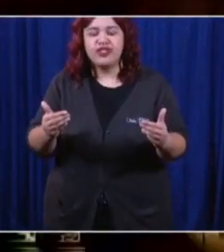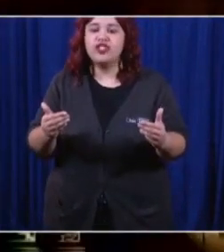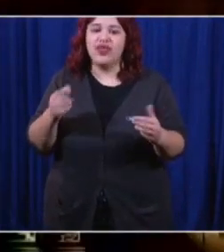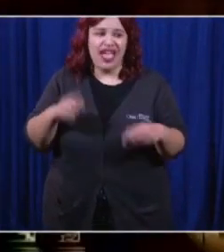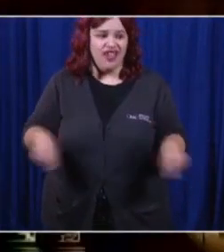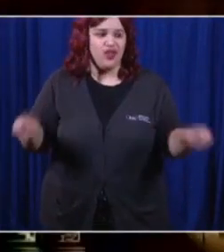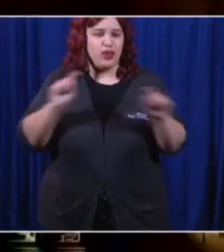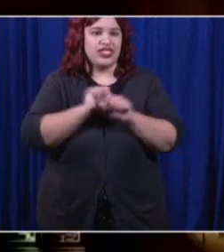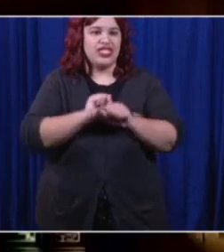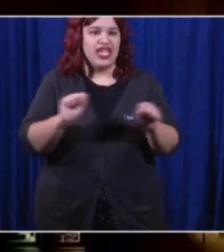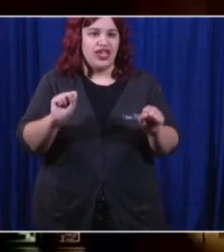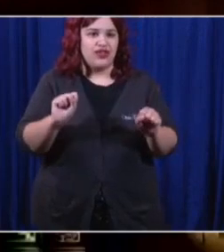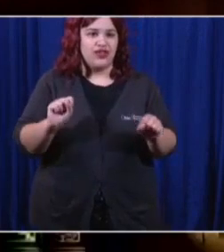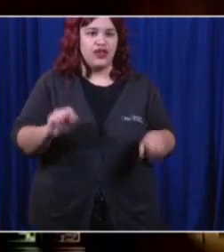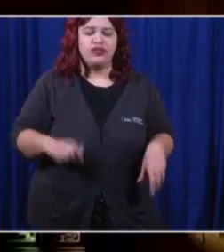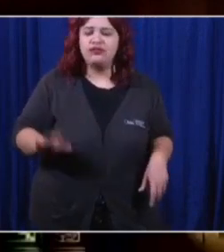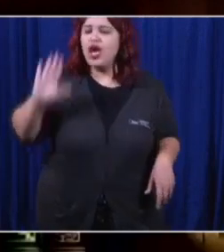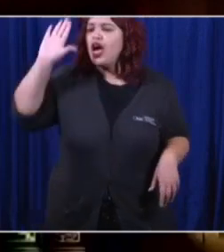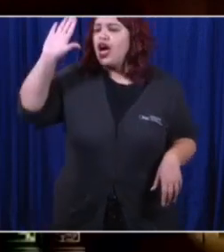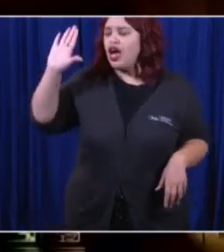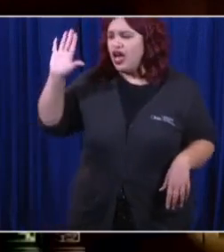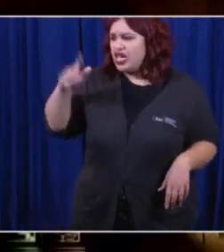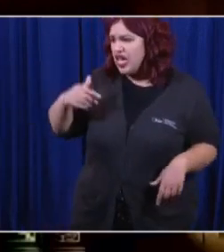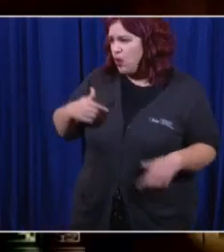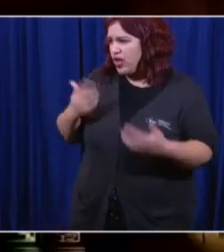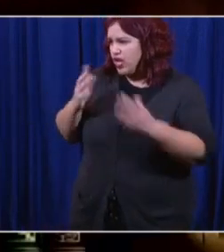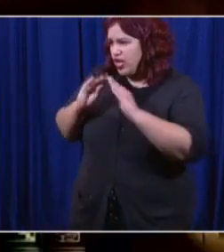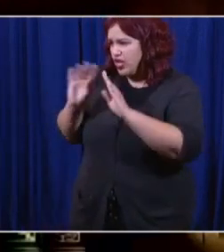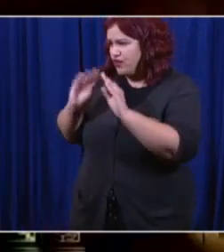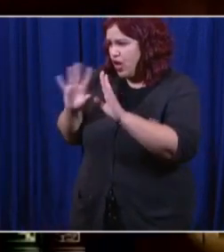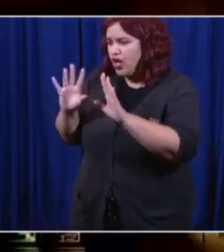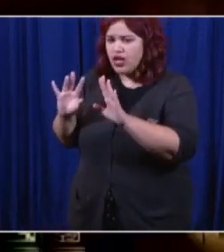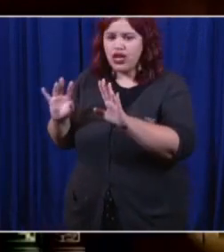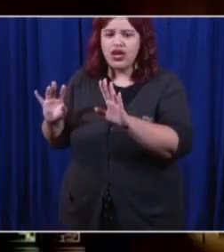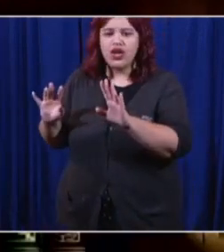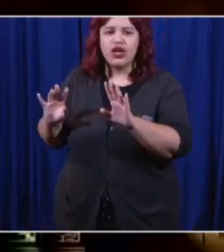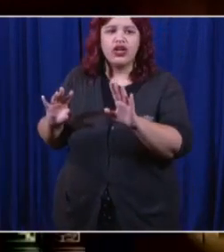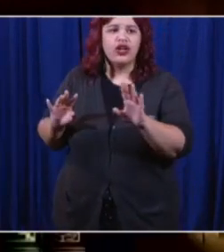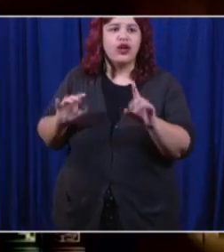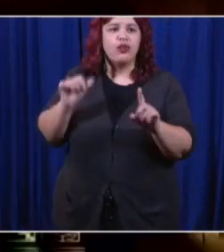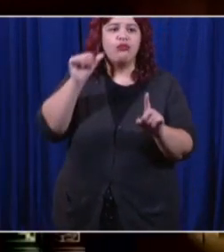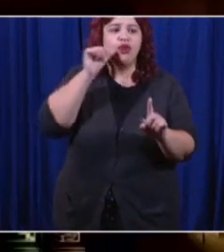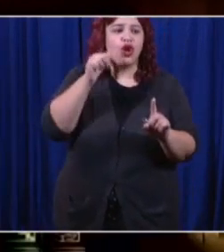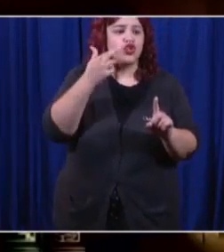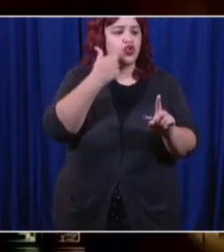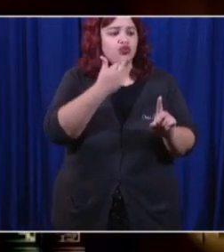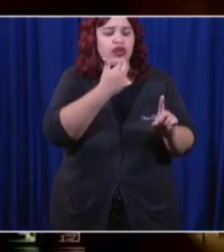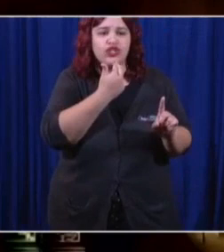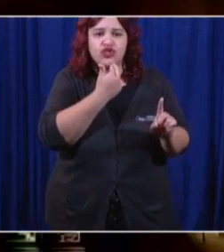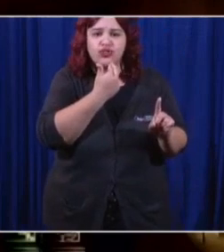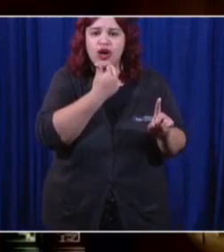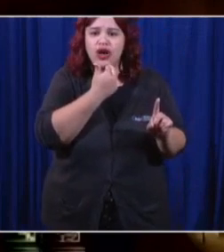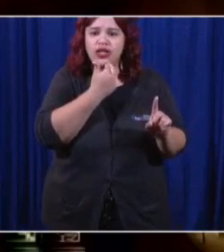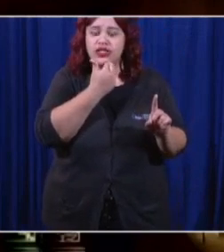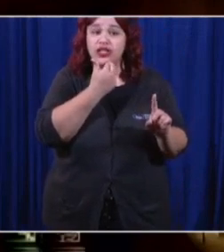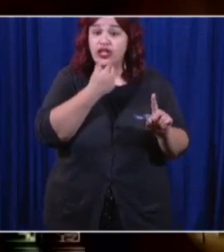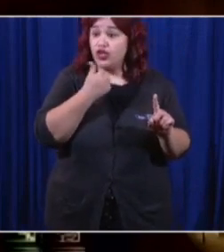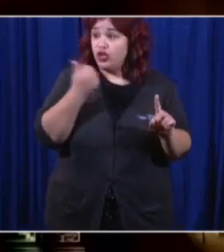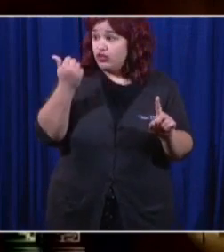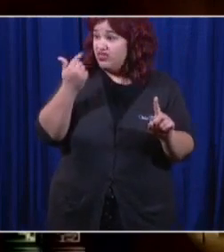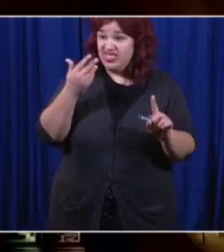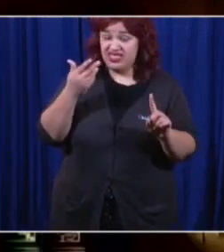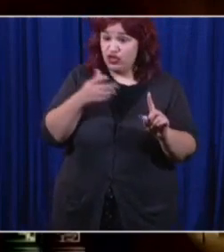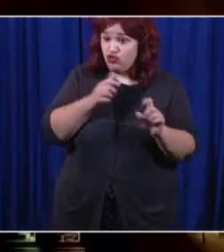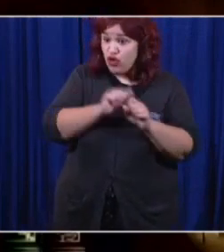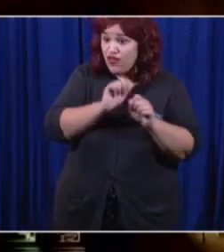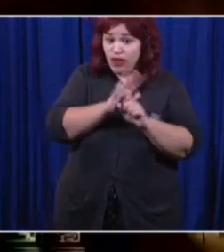because I don't disagree with you. I think the spread is not happening in bars and restaurants because the vast majority of bars and